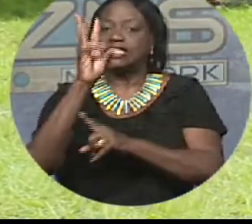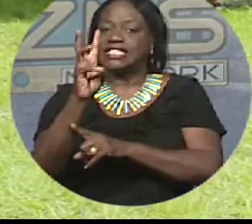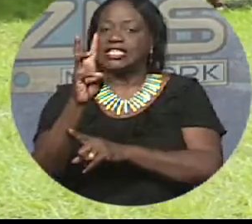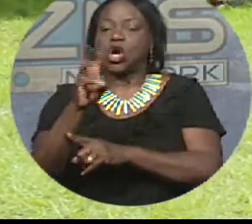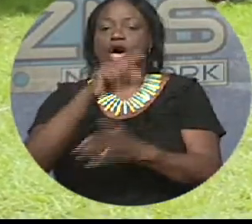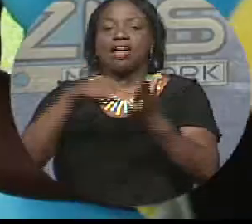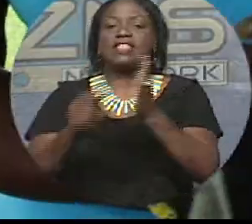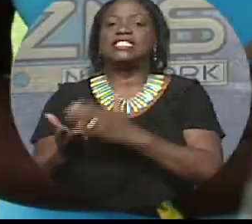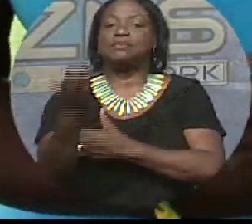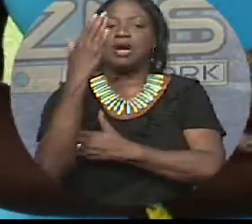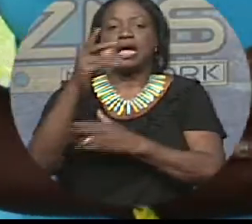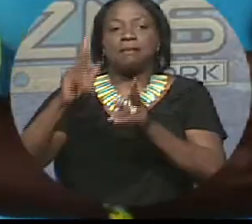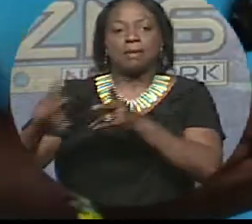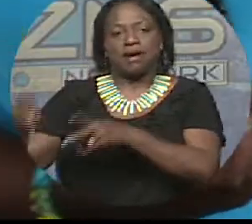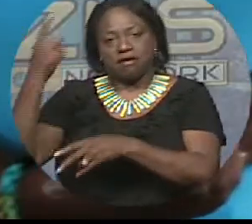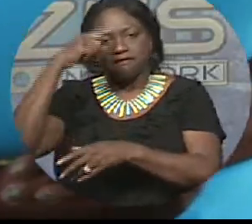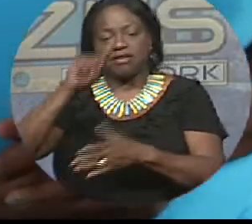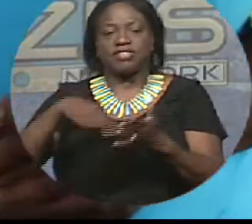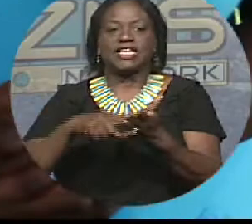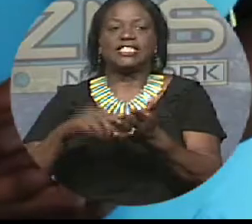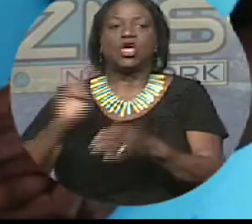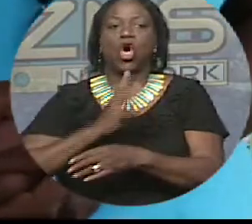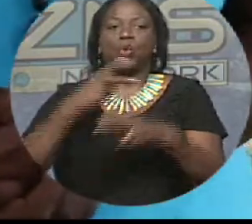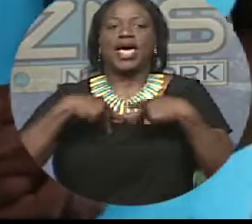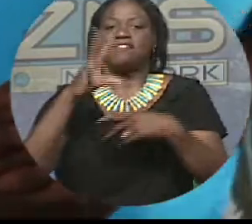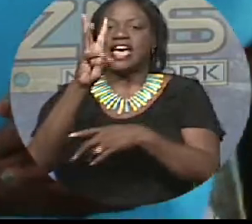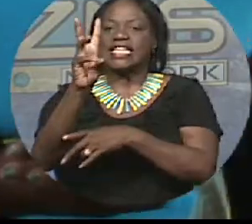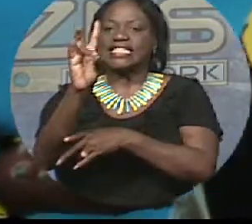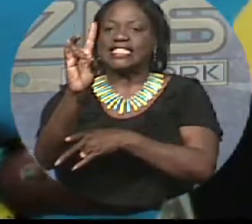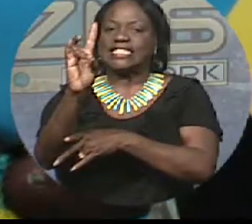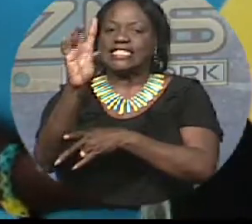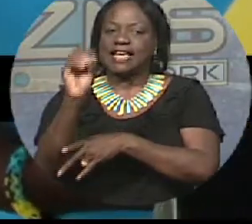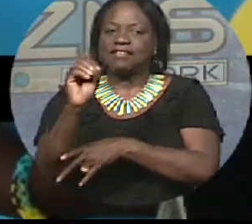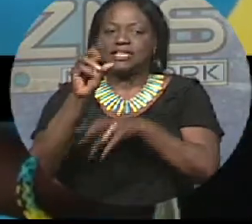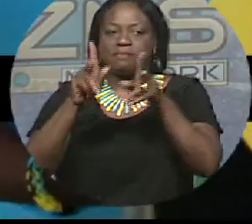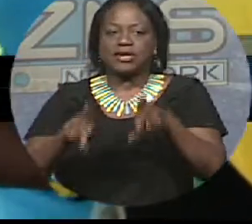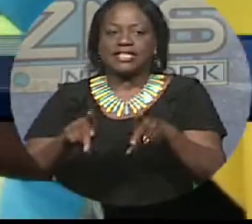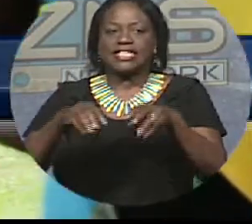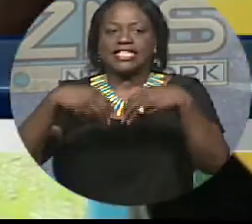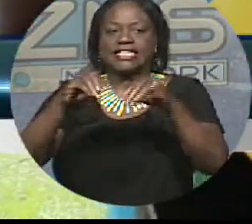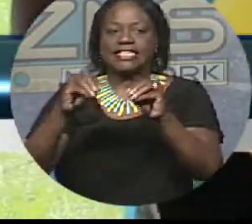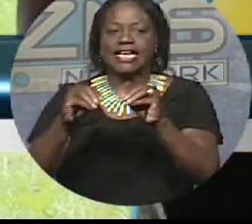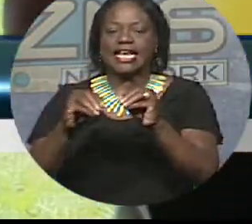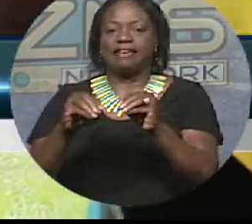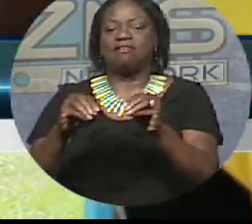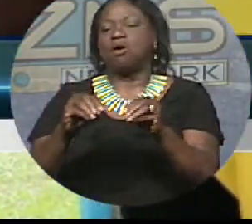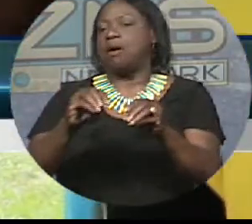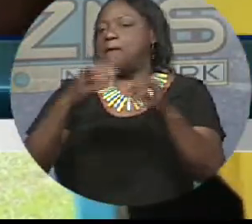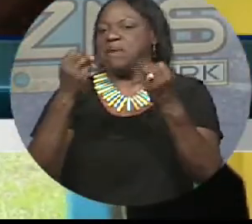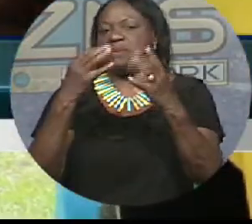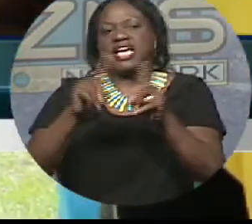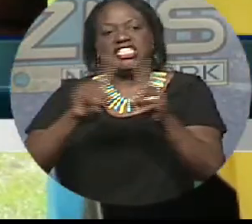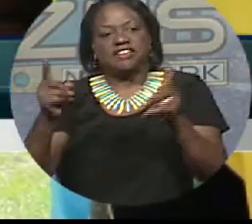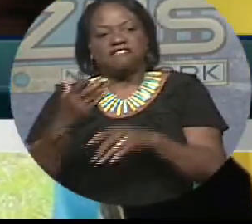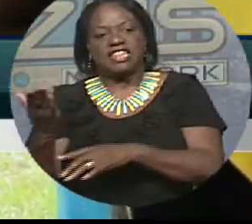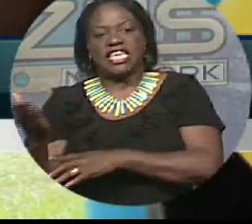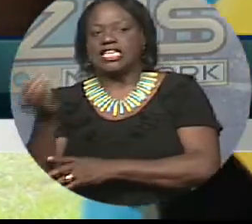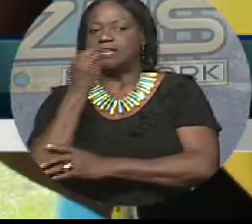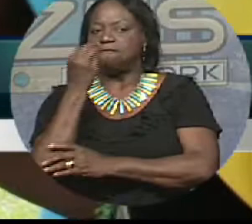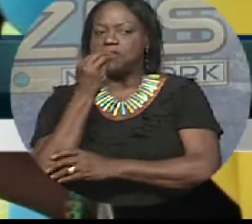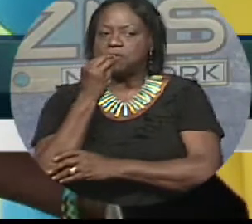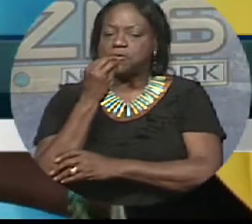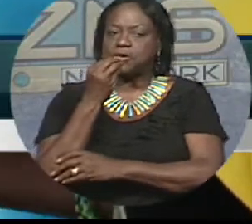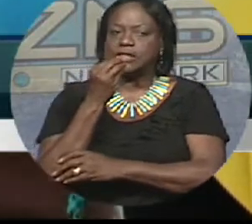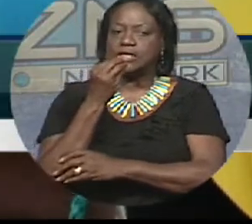the big event. We have 70 vendors who are responsible, who are selling a variety of goods, from food